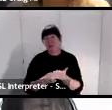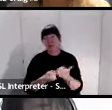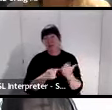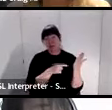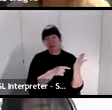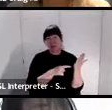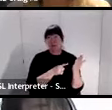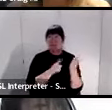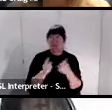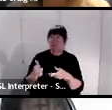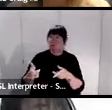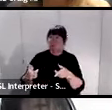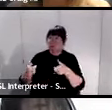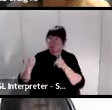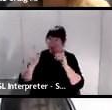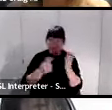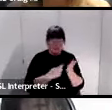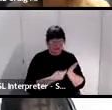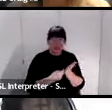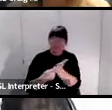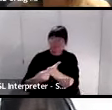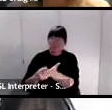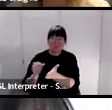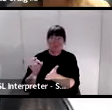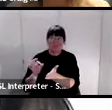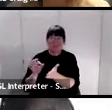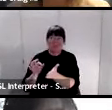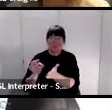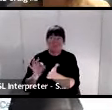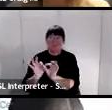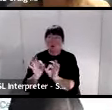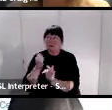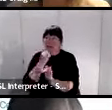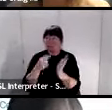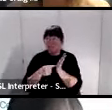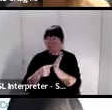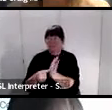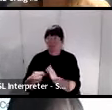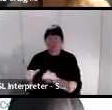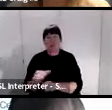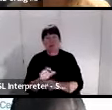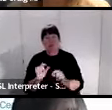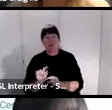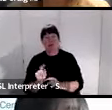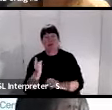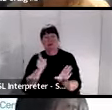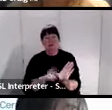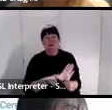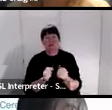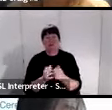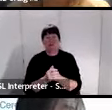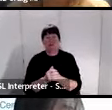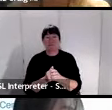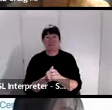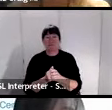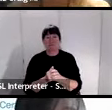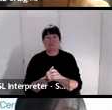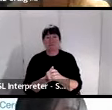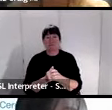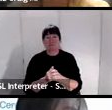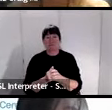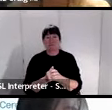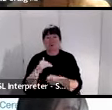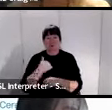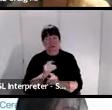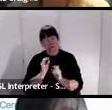the minister. That should be done in the first year. We suggest that immediate information gathering